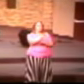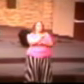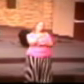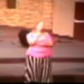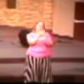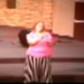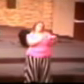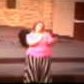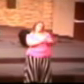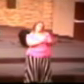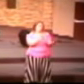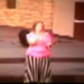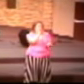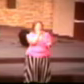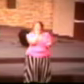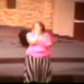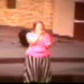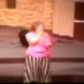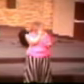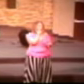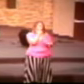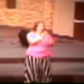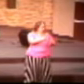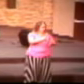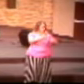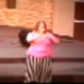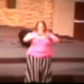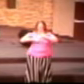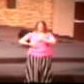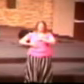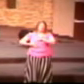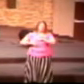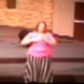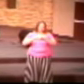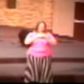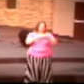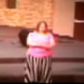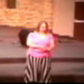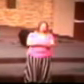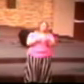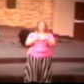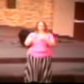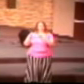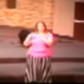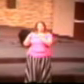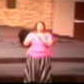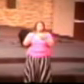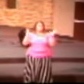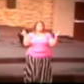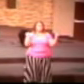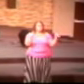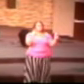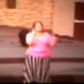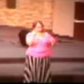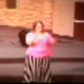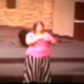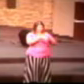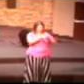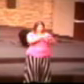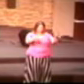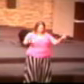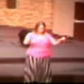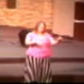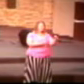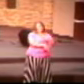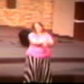by no accident that conversion leads to community. So let's unpack this text. I want to give you two